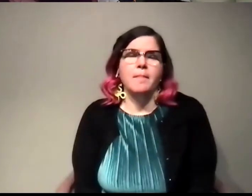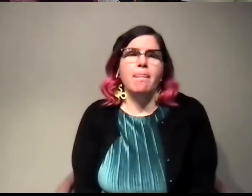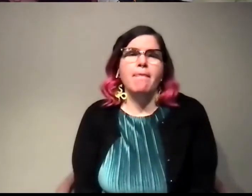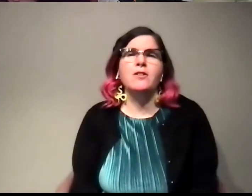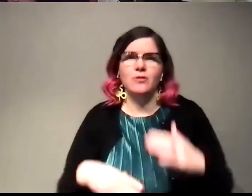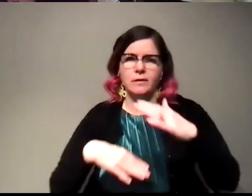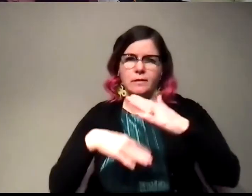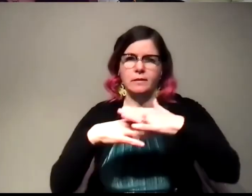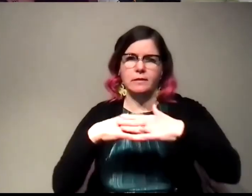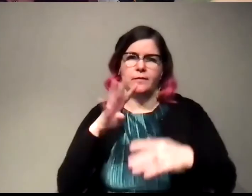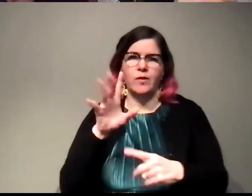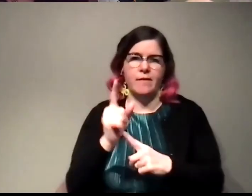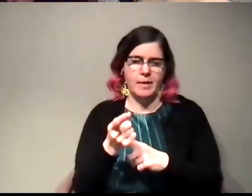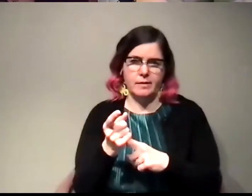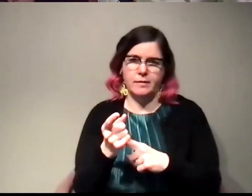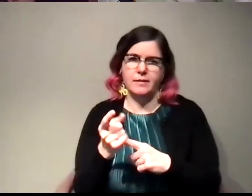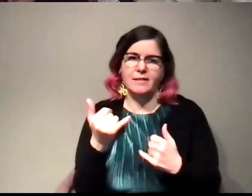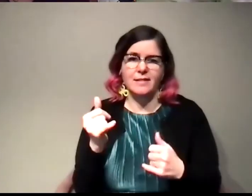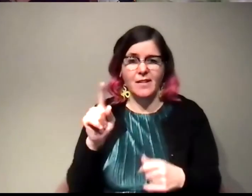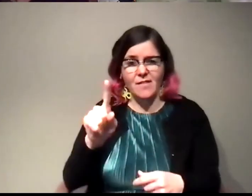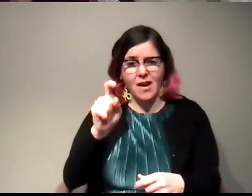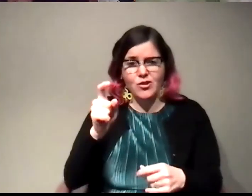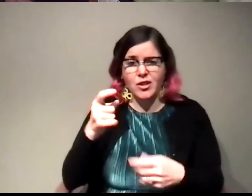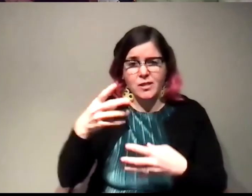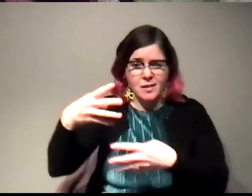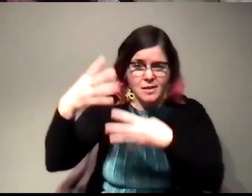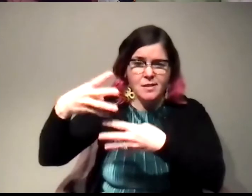this to 45 minutes and we still have 100 questions here.